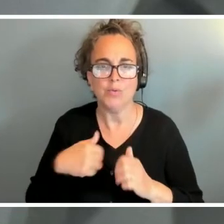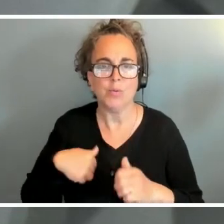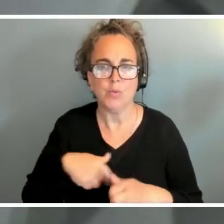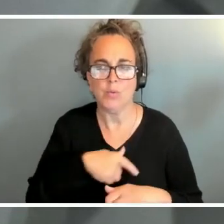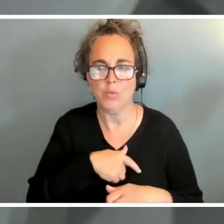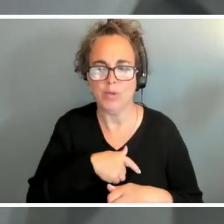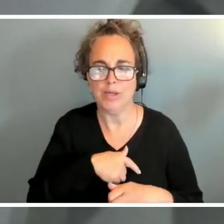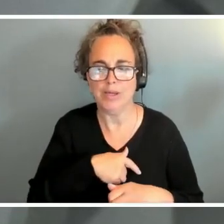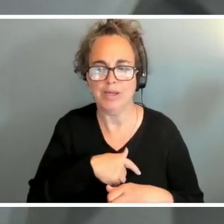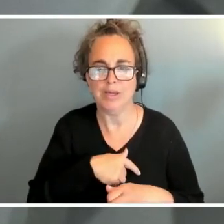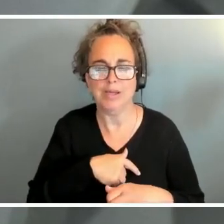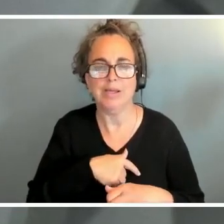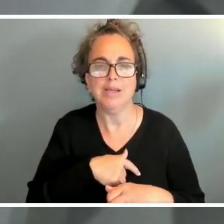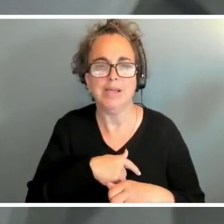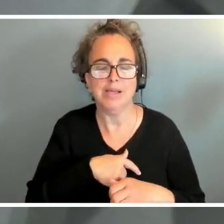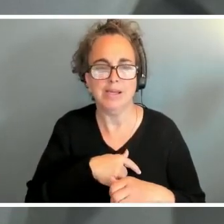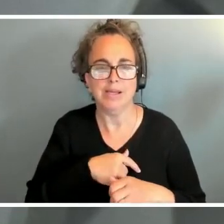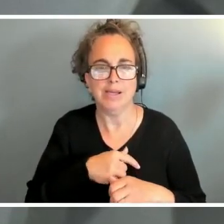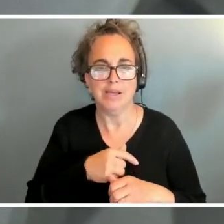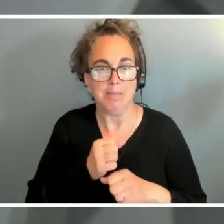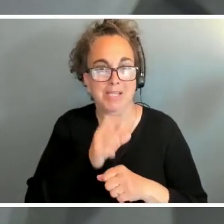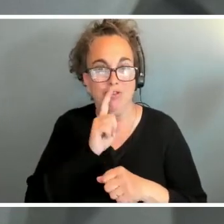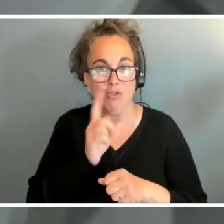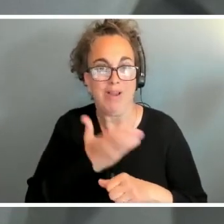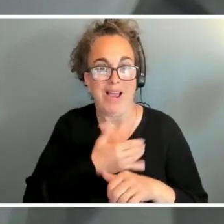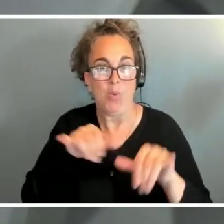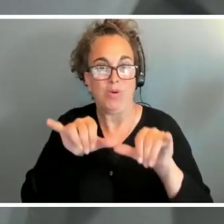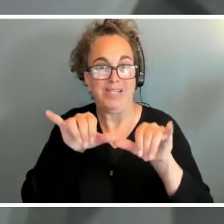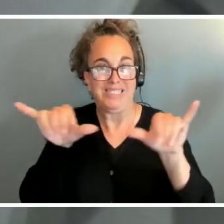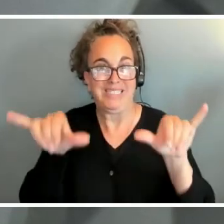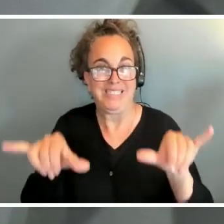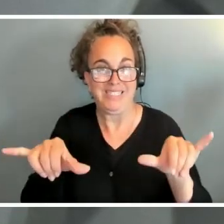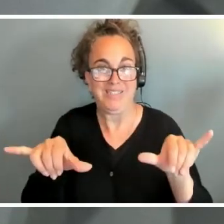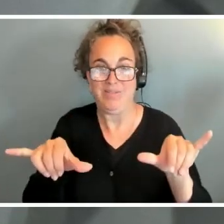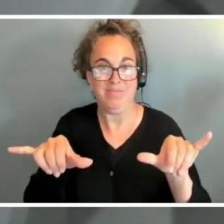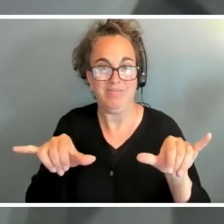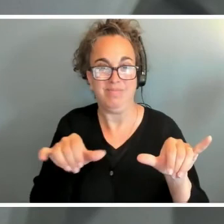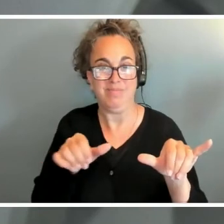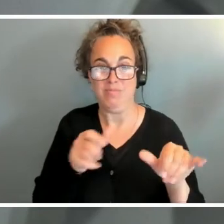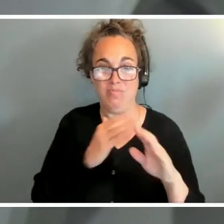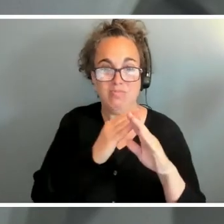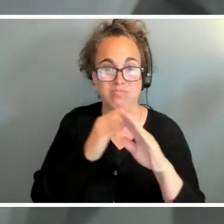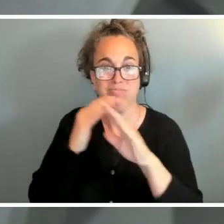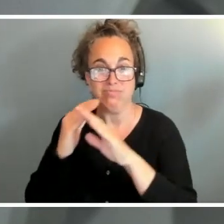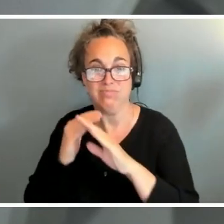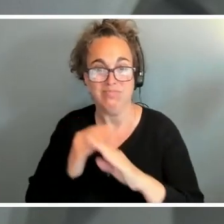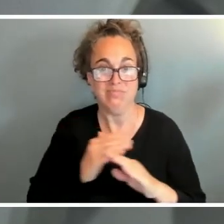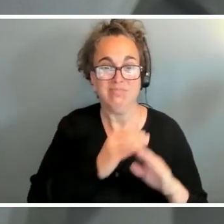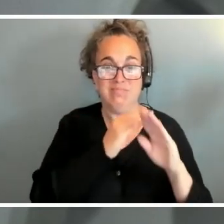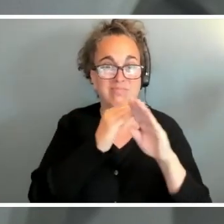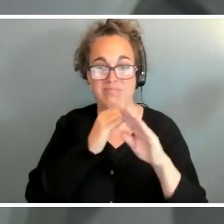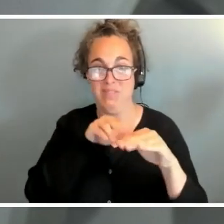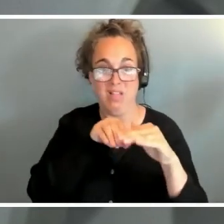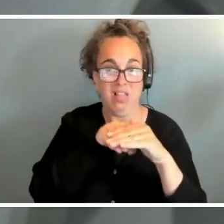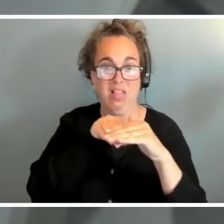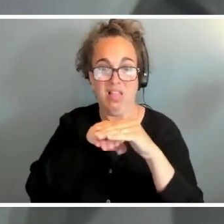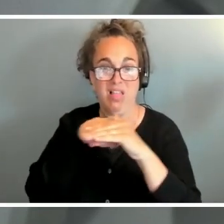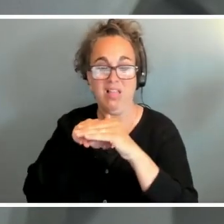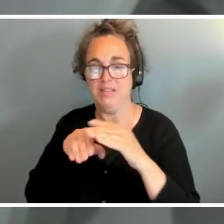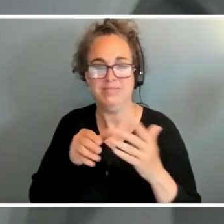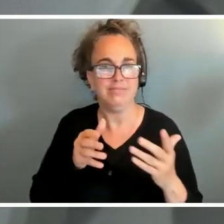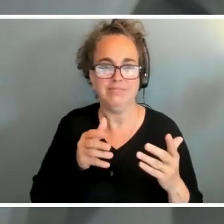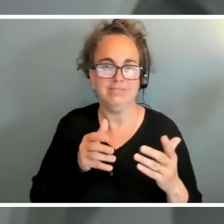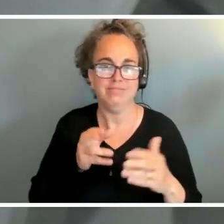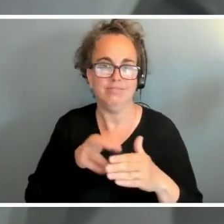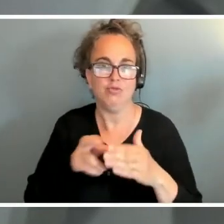that our system is ridden of structural inequities that result in problematic